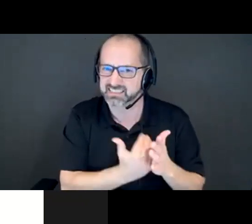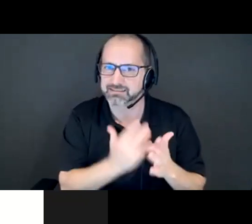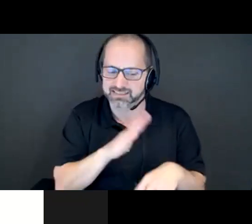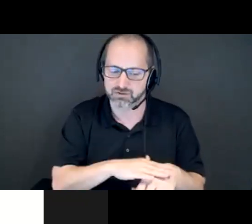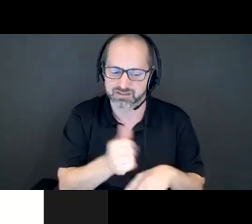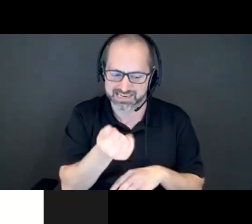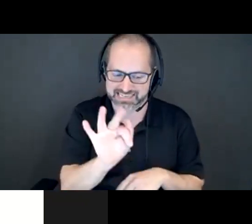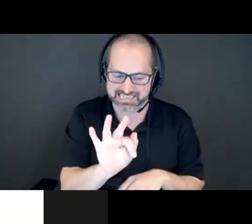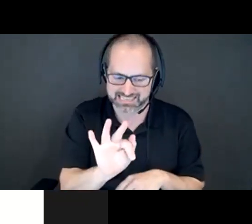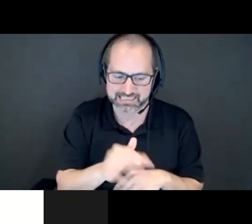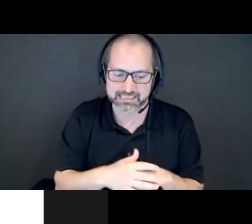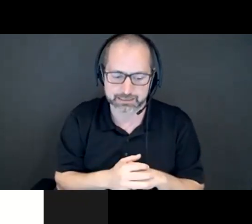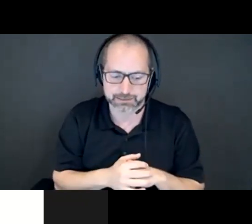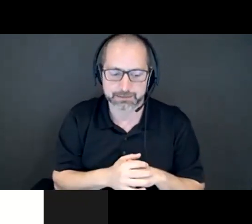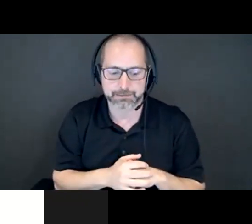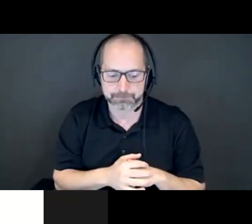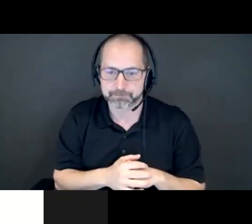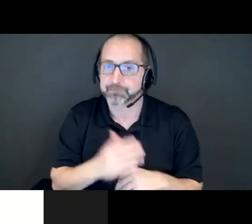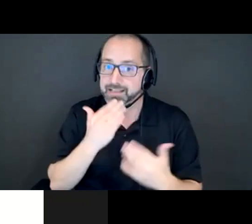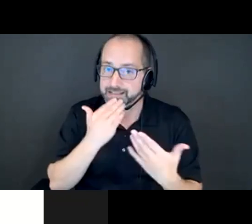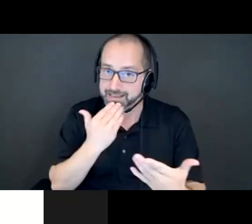and stay tuned. Thank you so much for joining me.